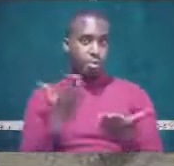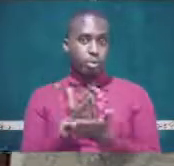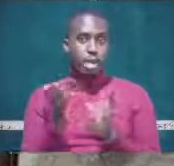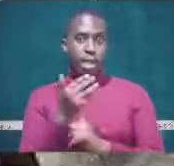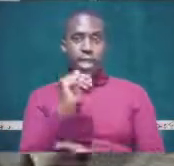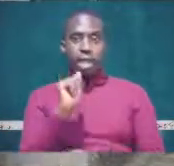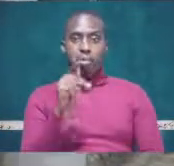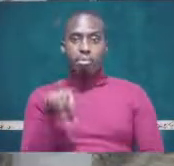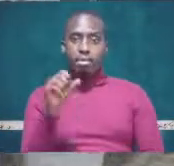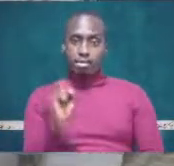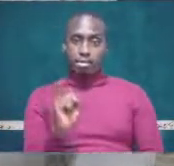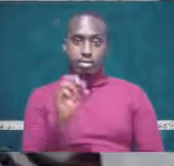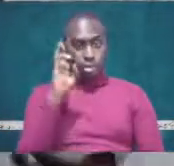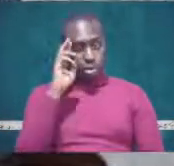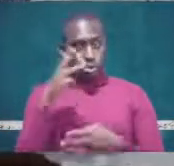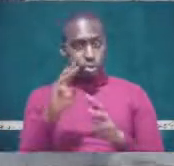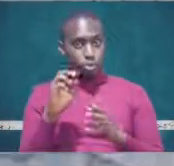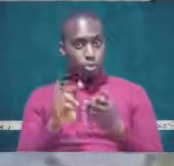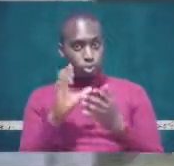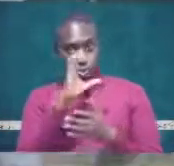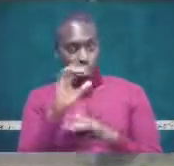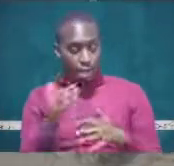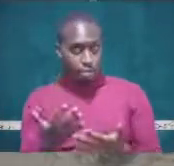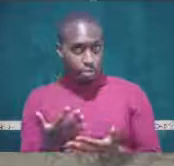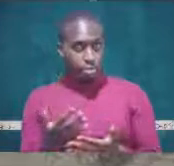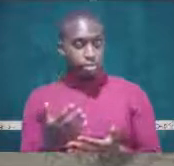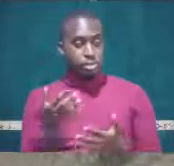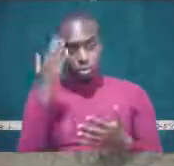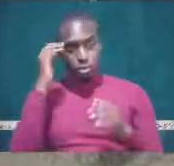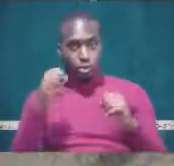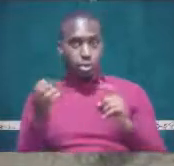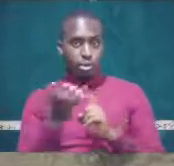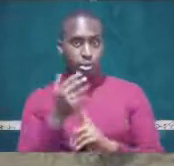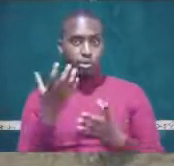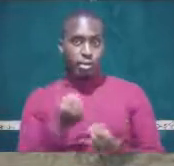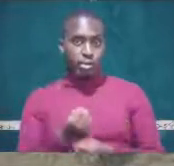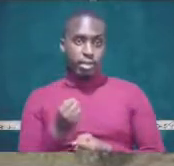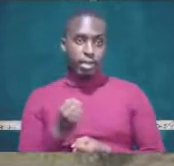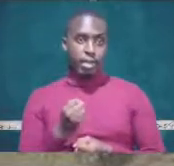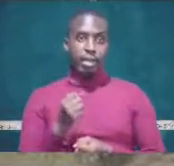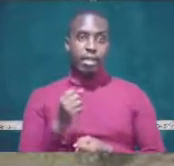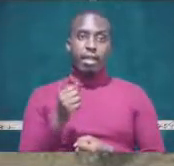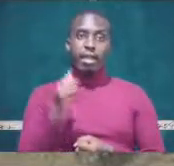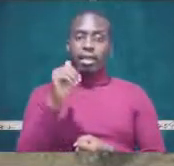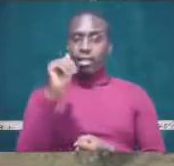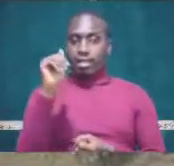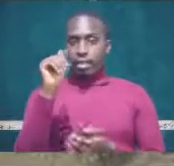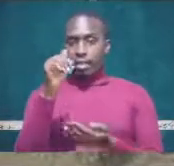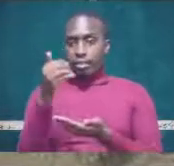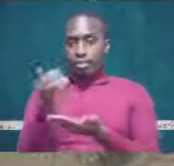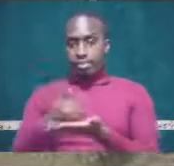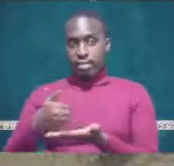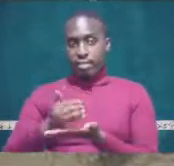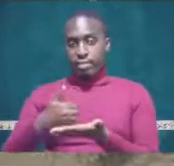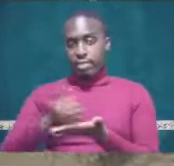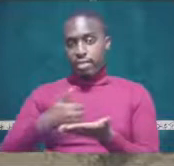average propensity to save? To get average propensity to save, we get saving divided by income. It